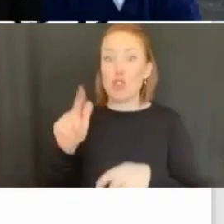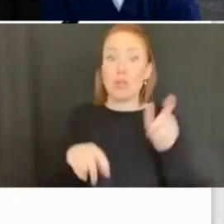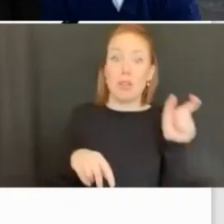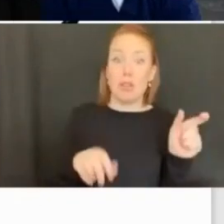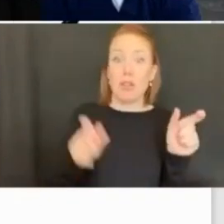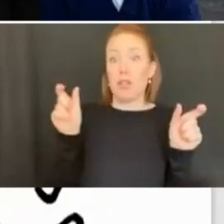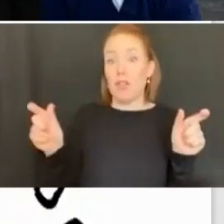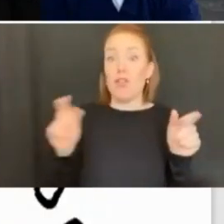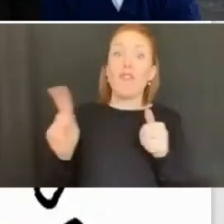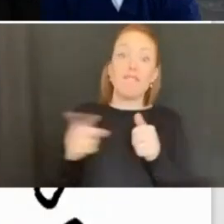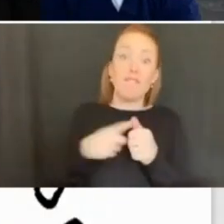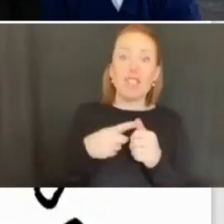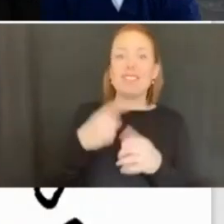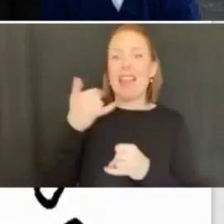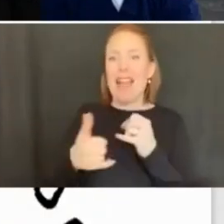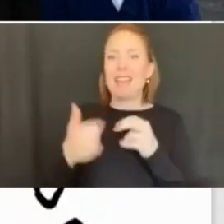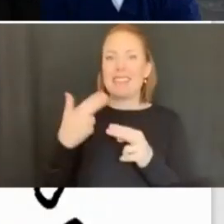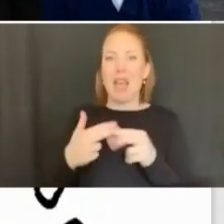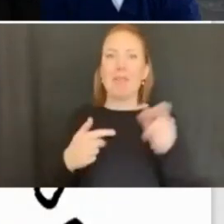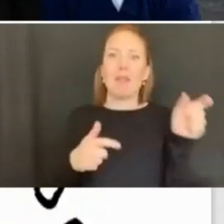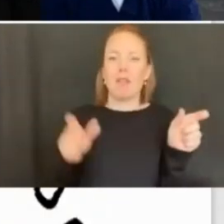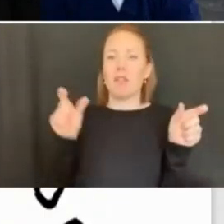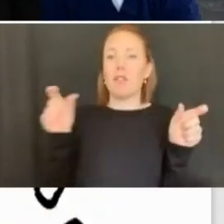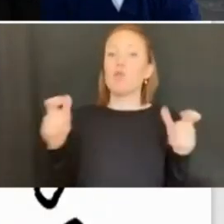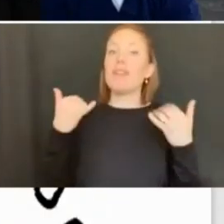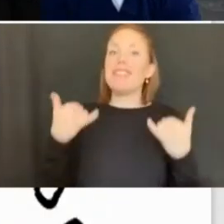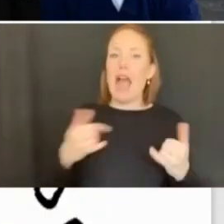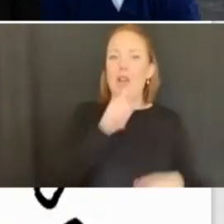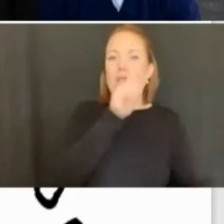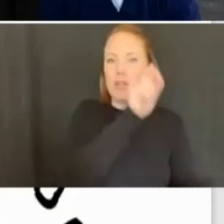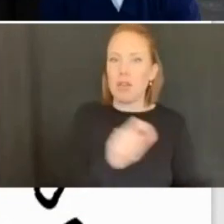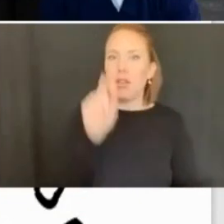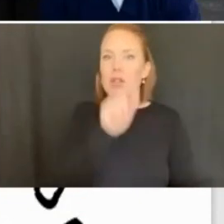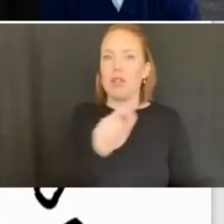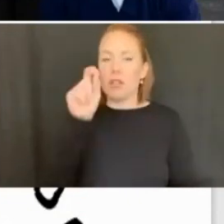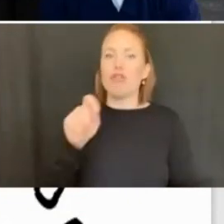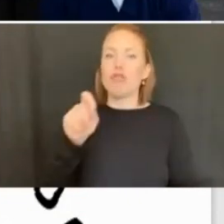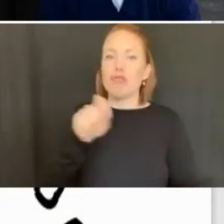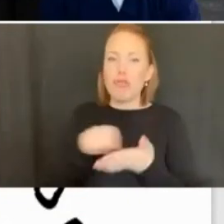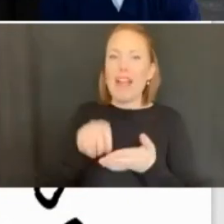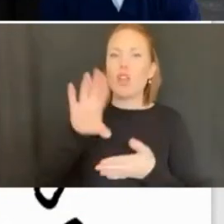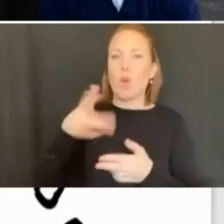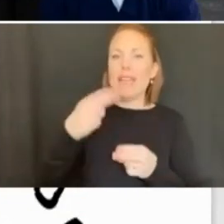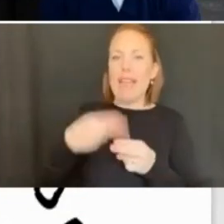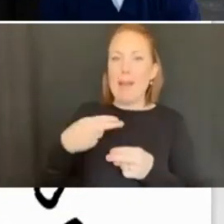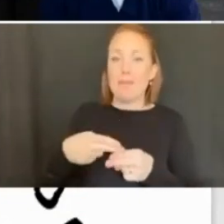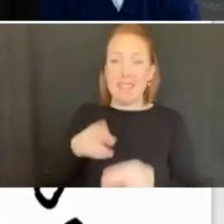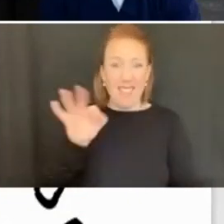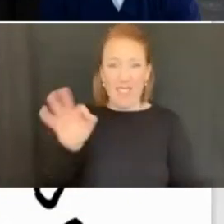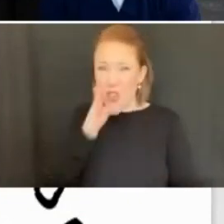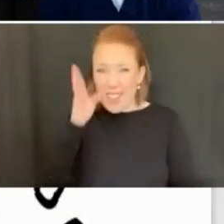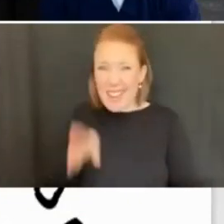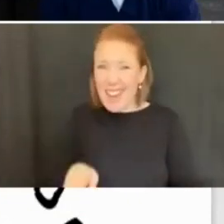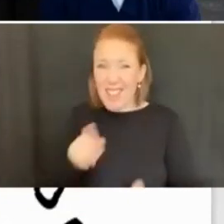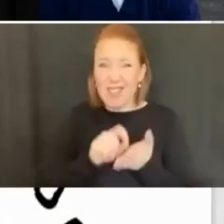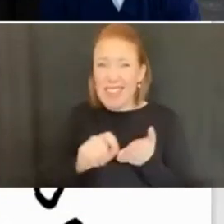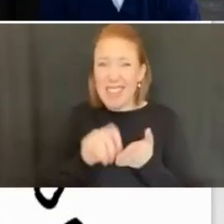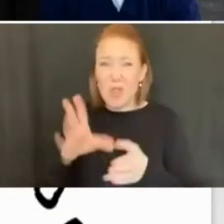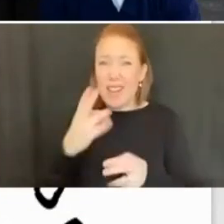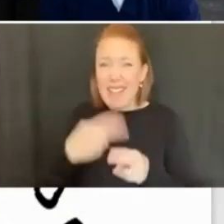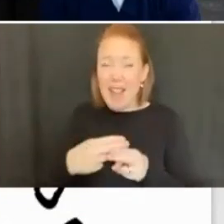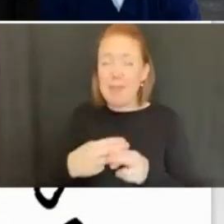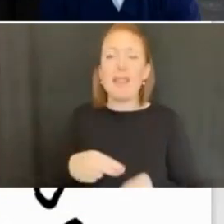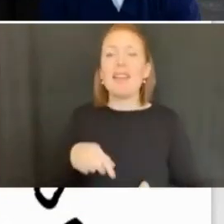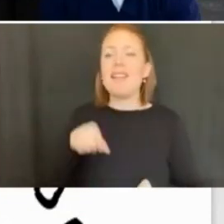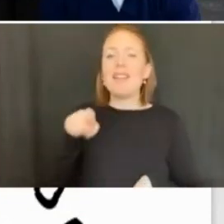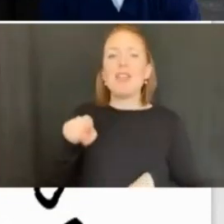Now I want you to fill in your name. Take your time. If you haven't done this ever or once or twice, this is not